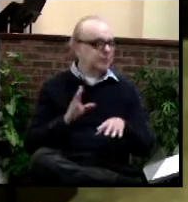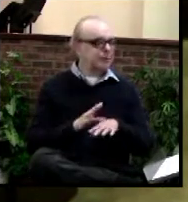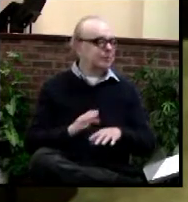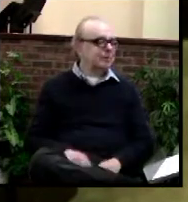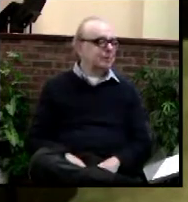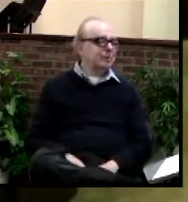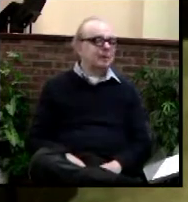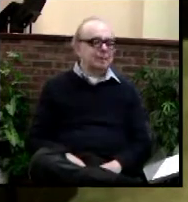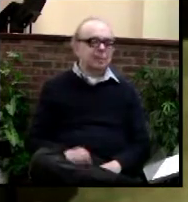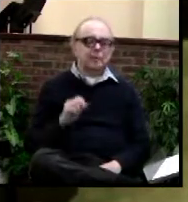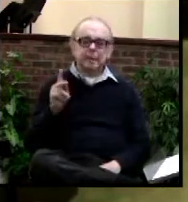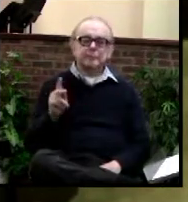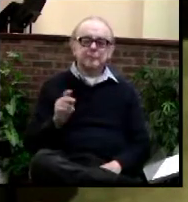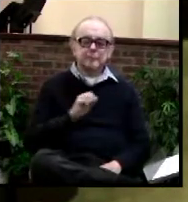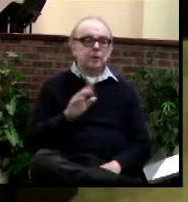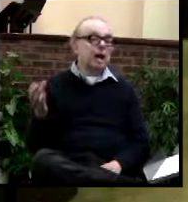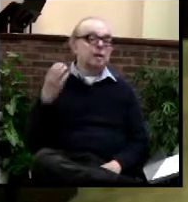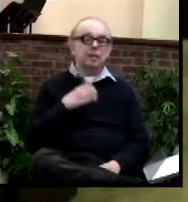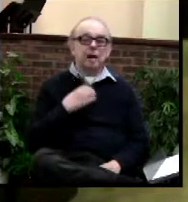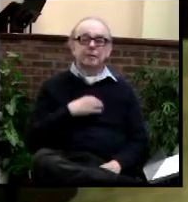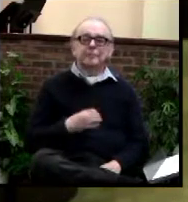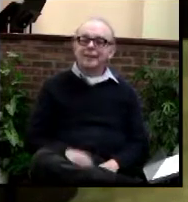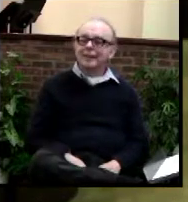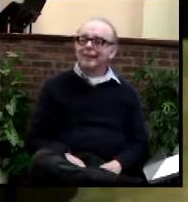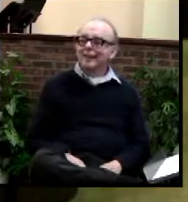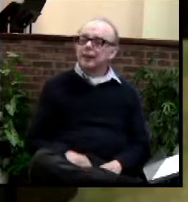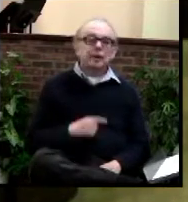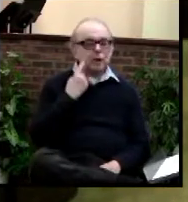Okay? You're awesome. You guys look good.